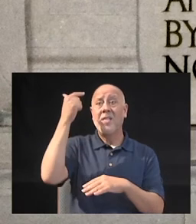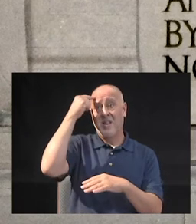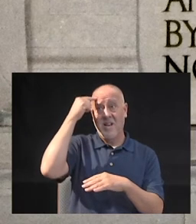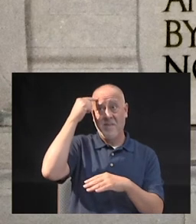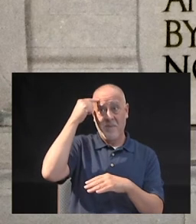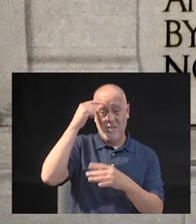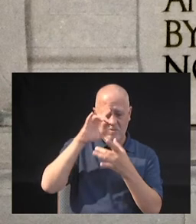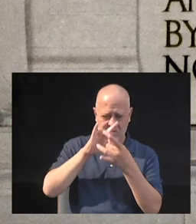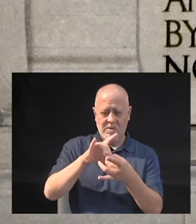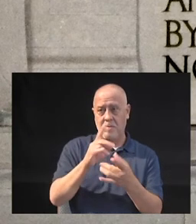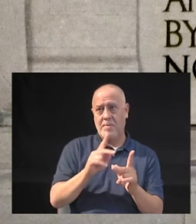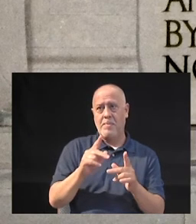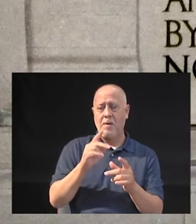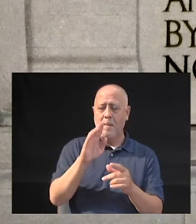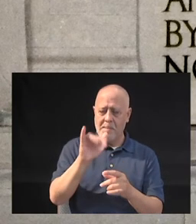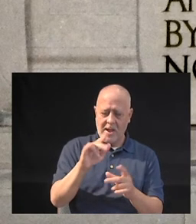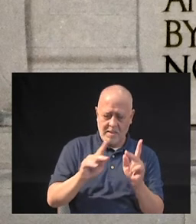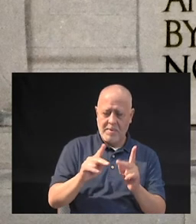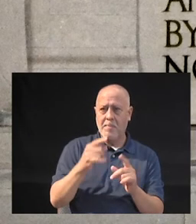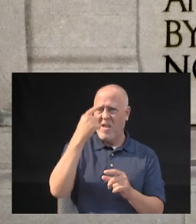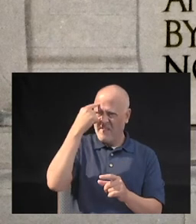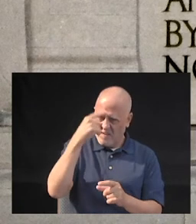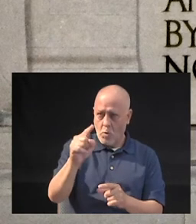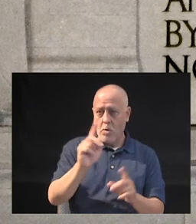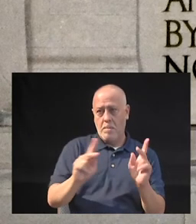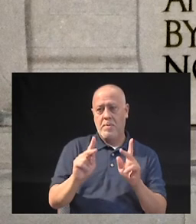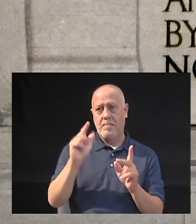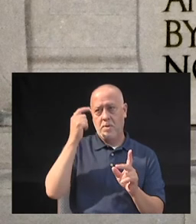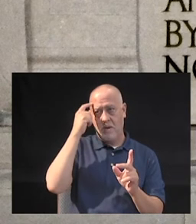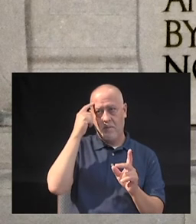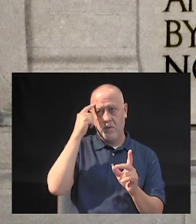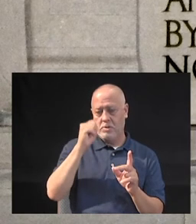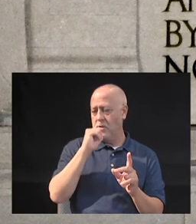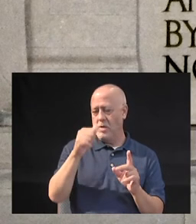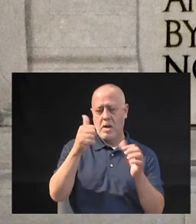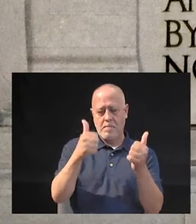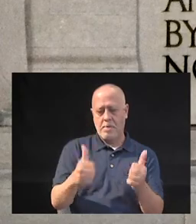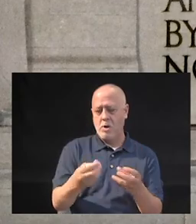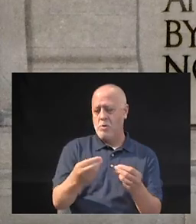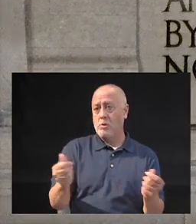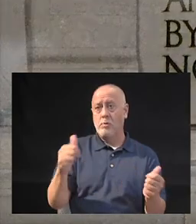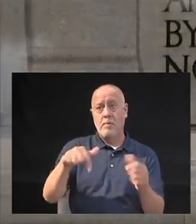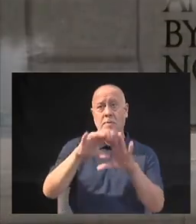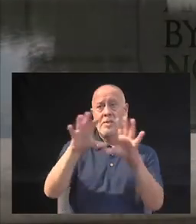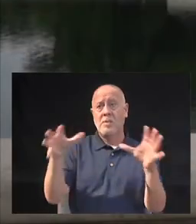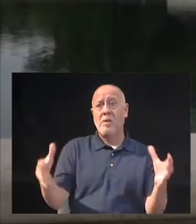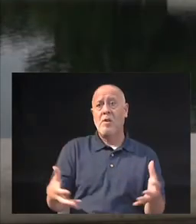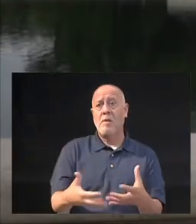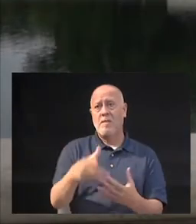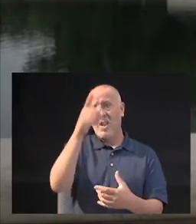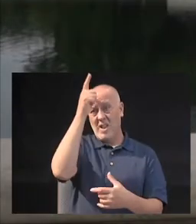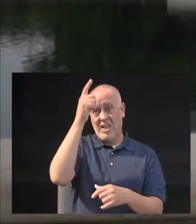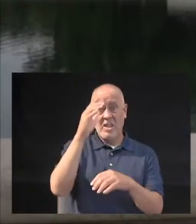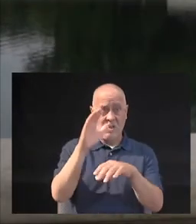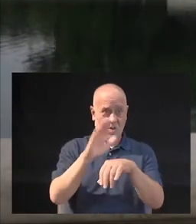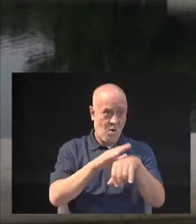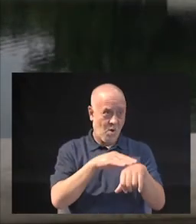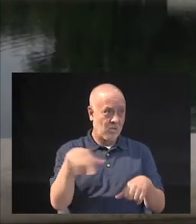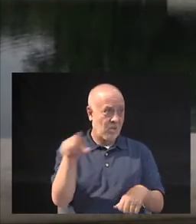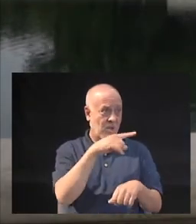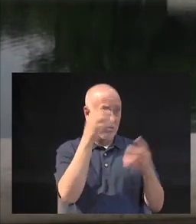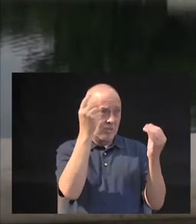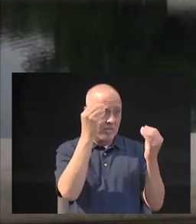the people, by the people, and for the people, shall not perish from the earth. Lincoln calls us to consider